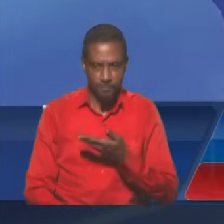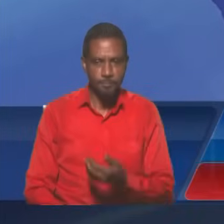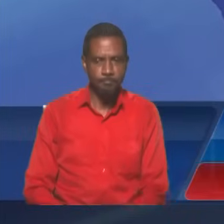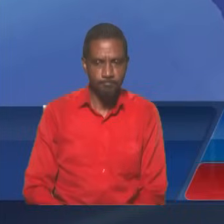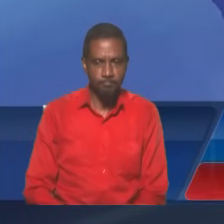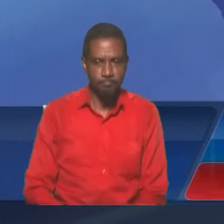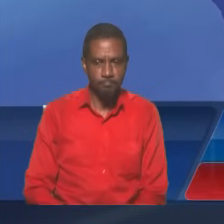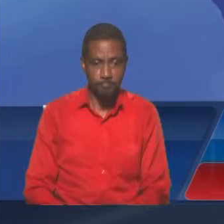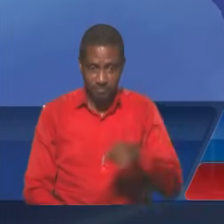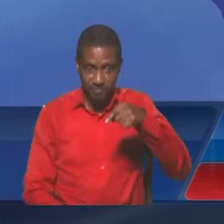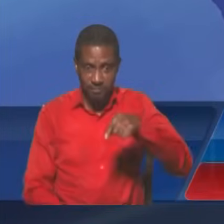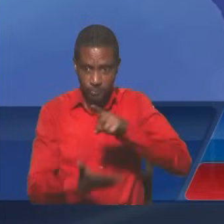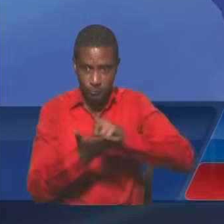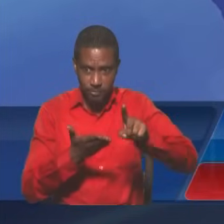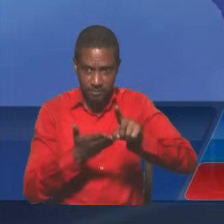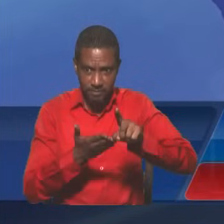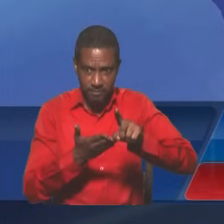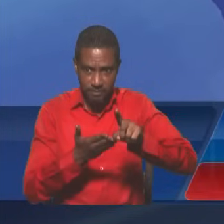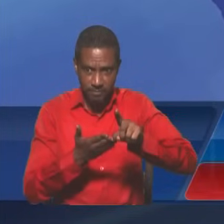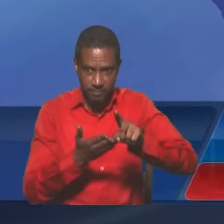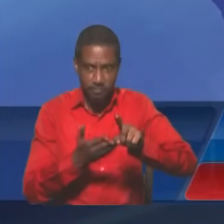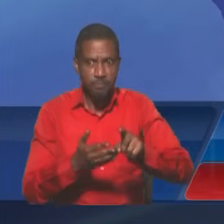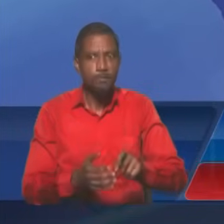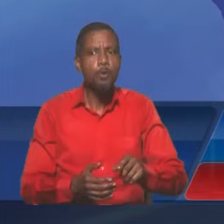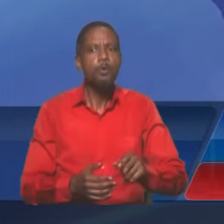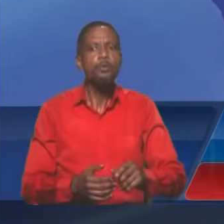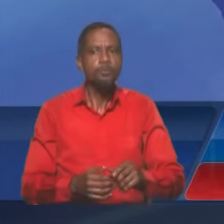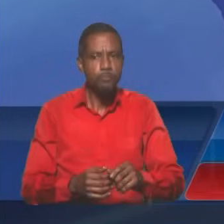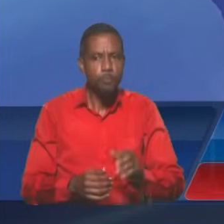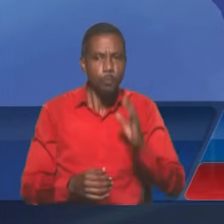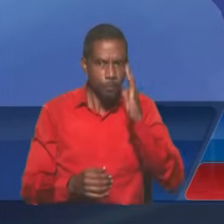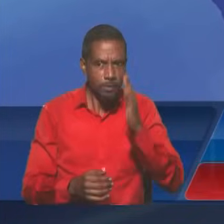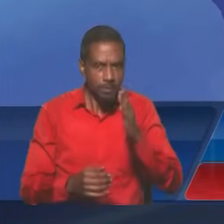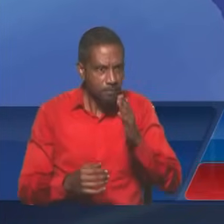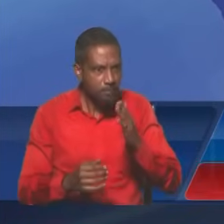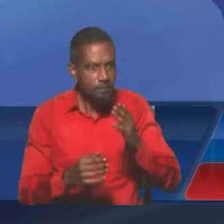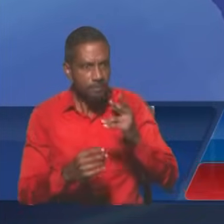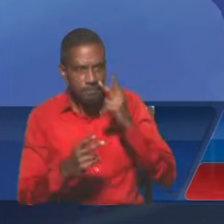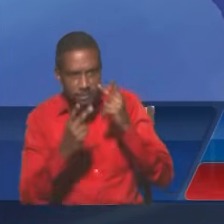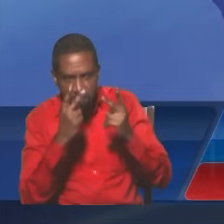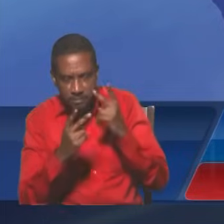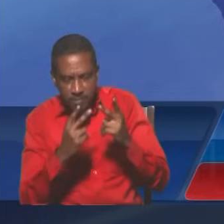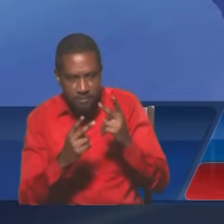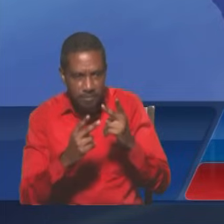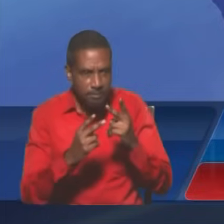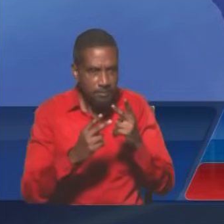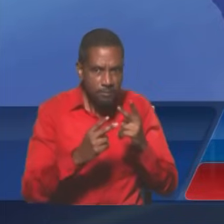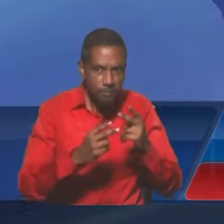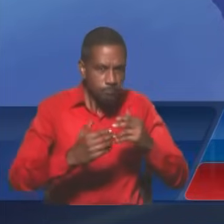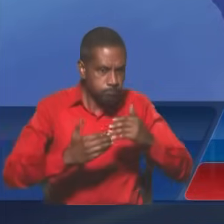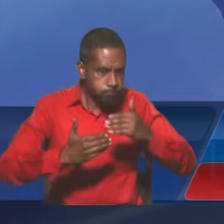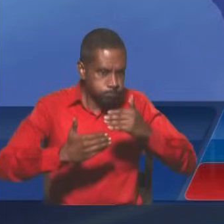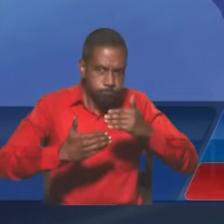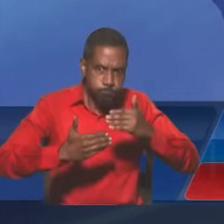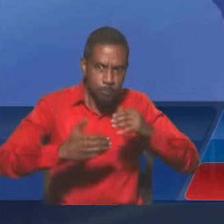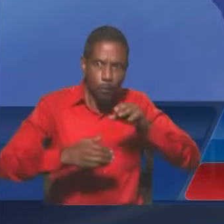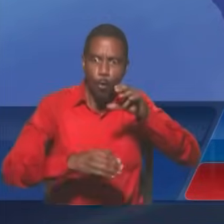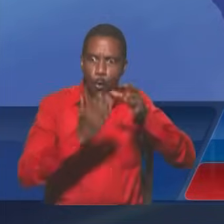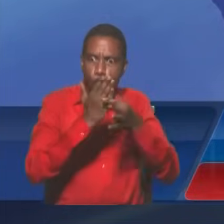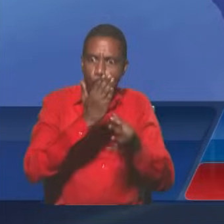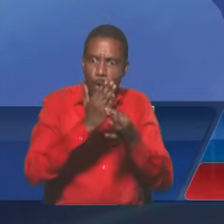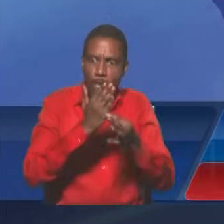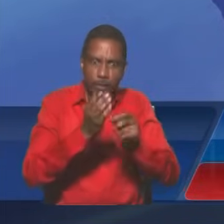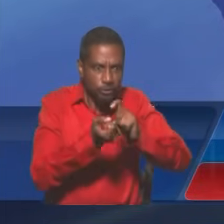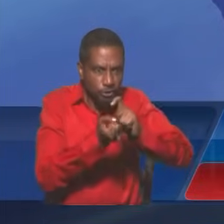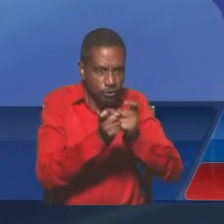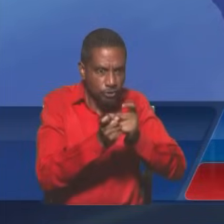In this week's Evolving Energy, Terri-Ann Browne-Campbell takes you inside the complex process of oil refining and